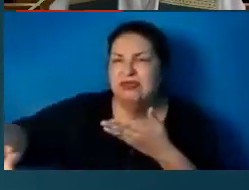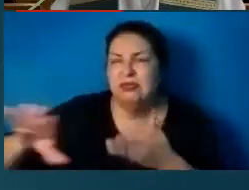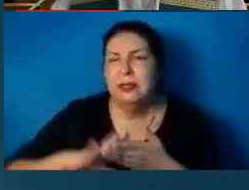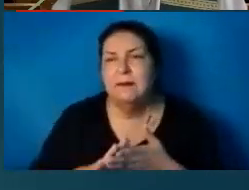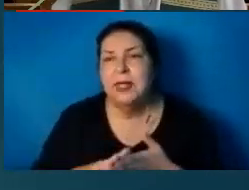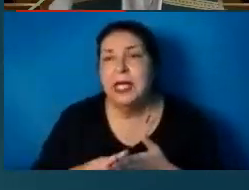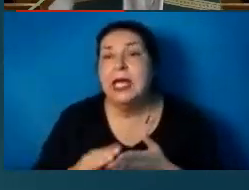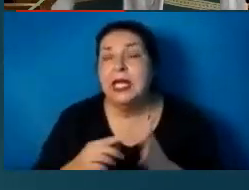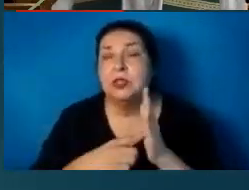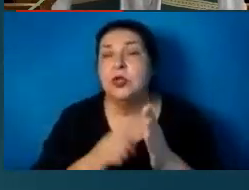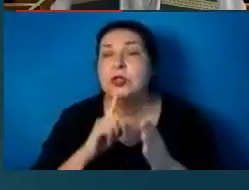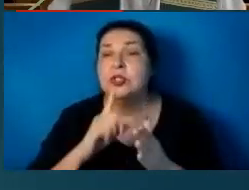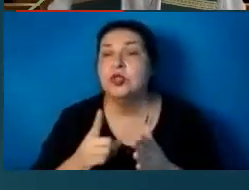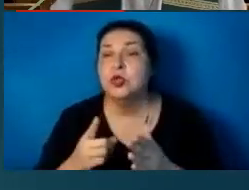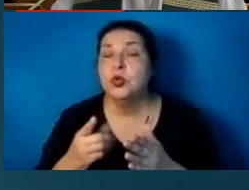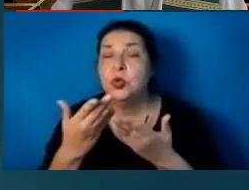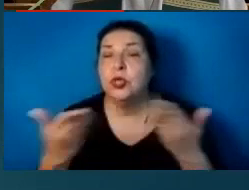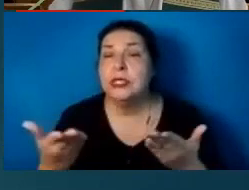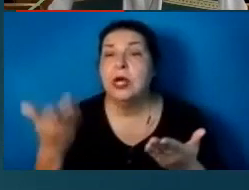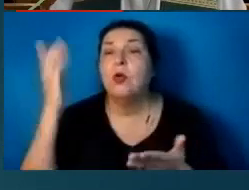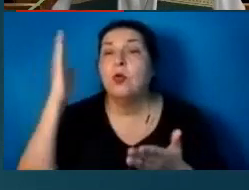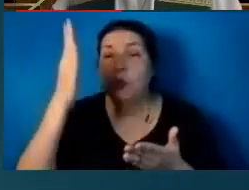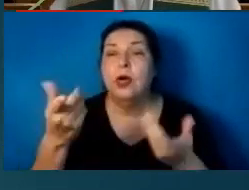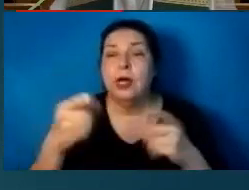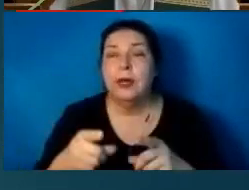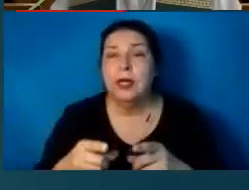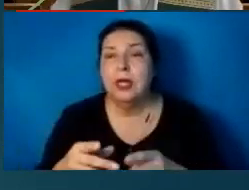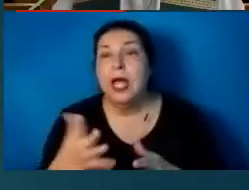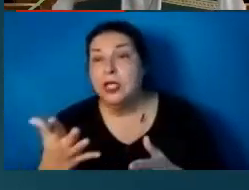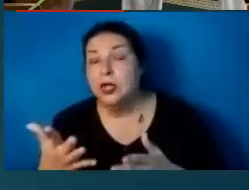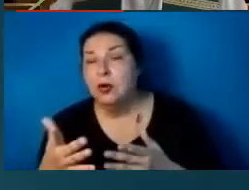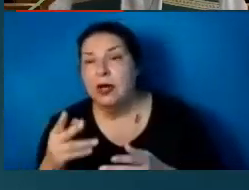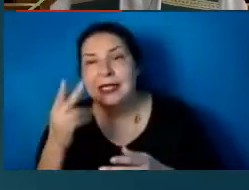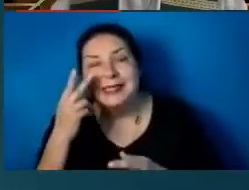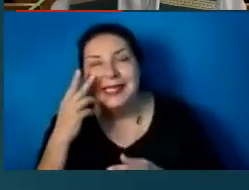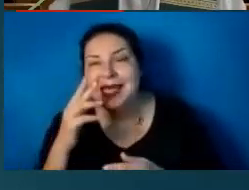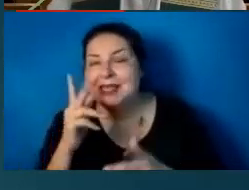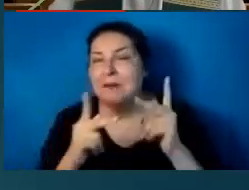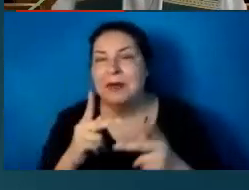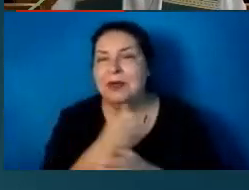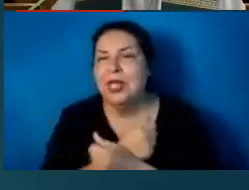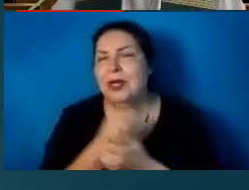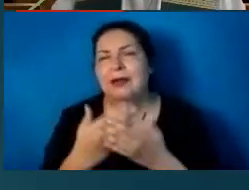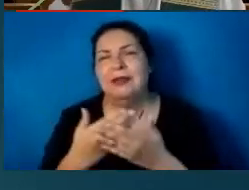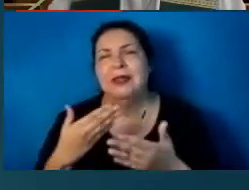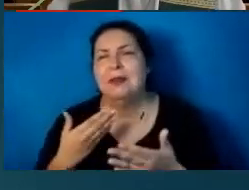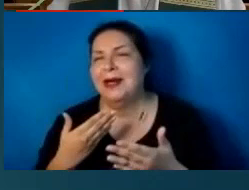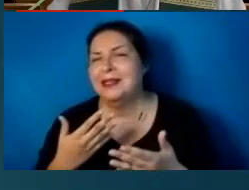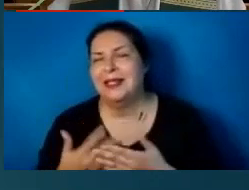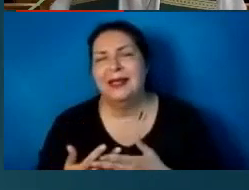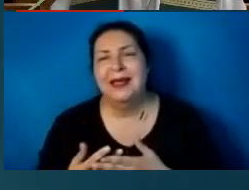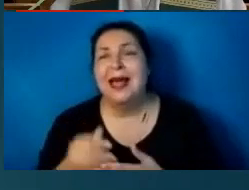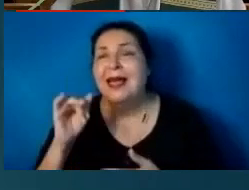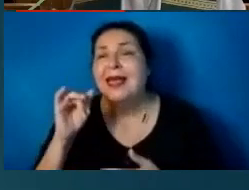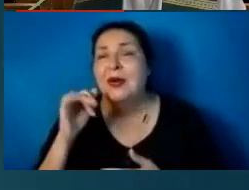As if seeing those we have loved and lost again will not be enough, we will be us and they will